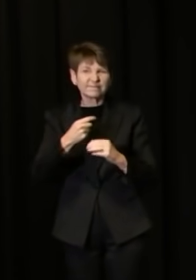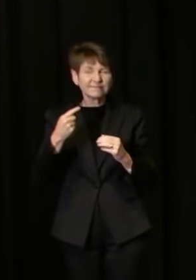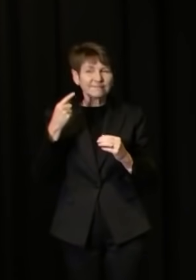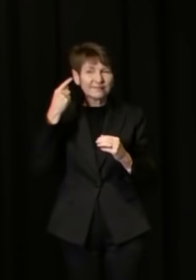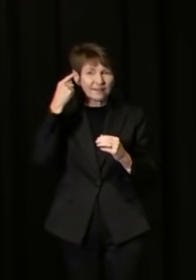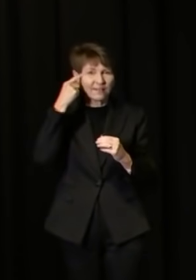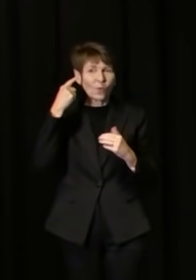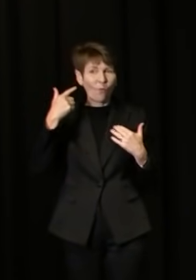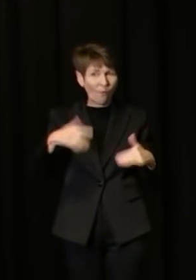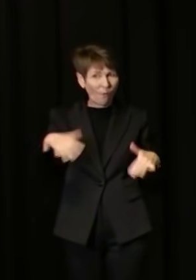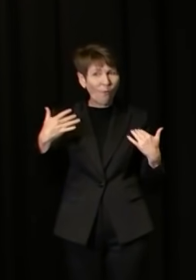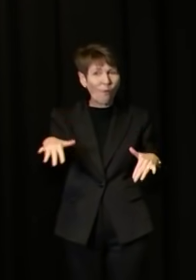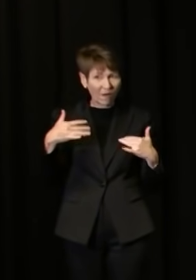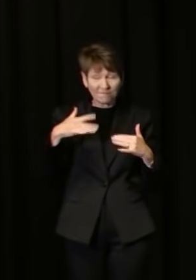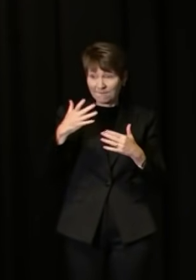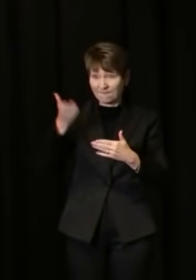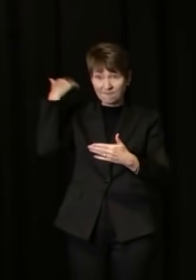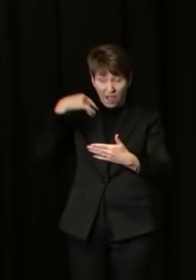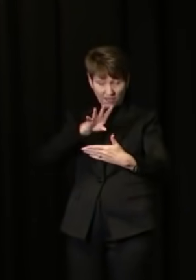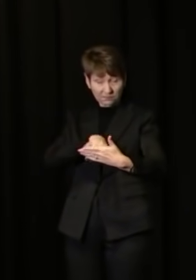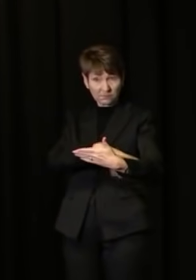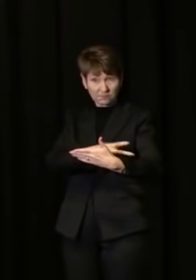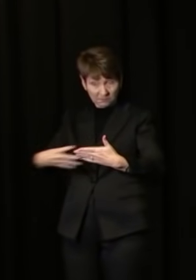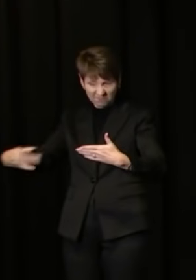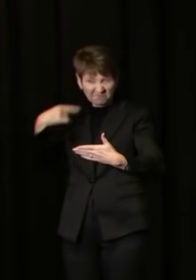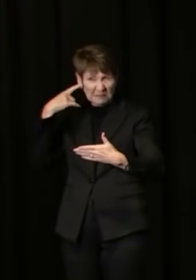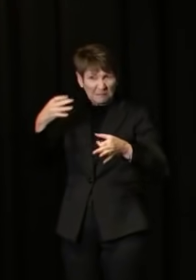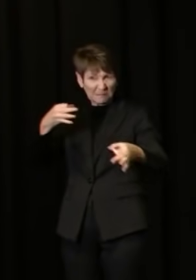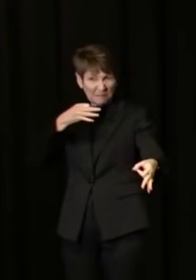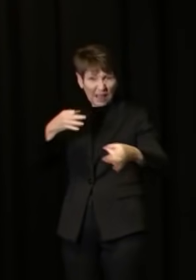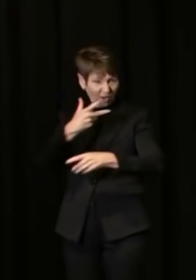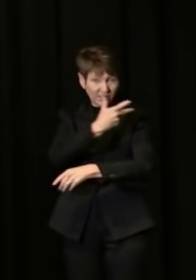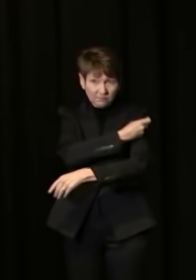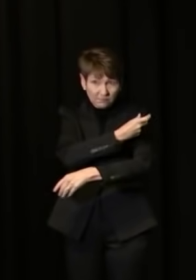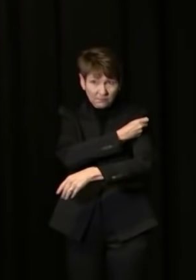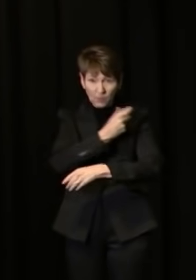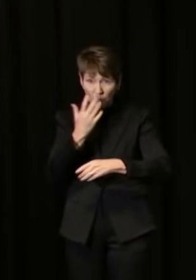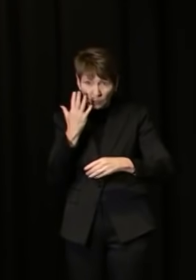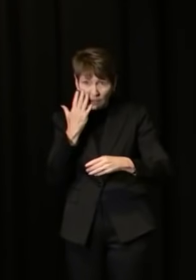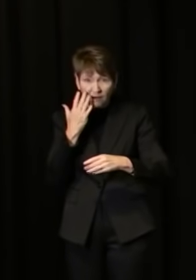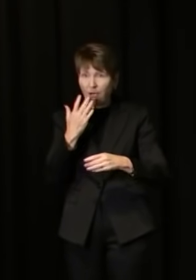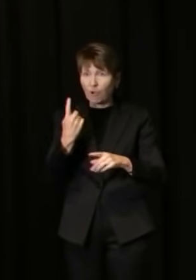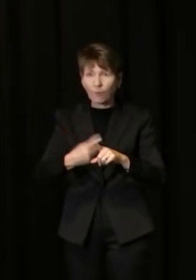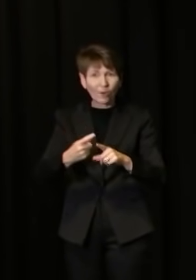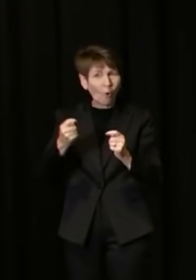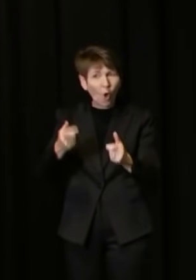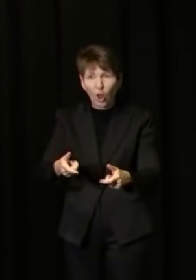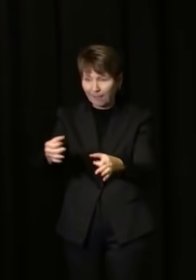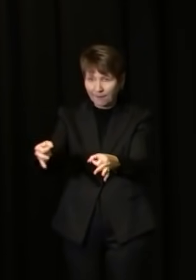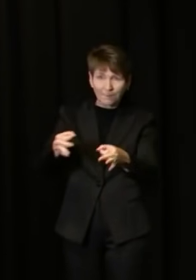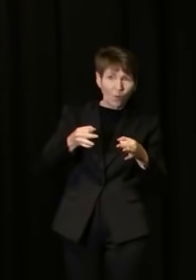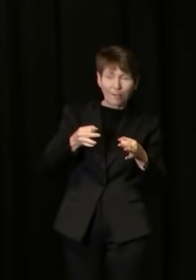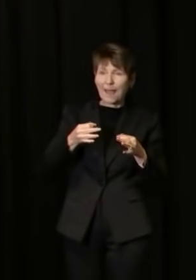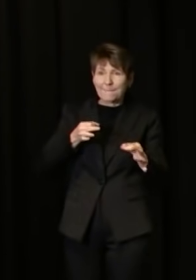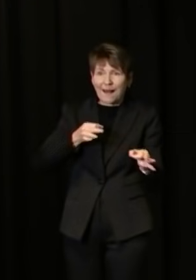continue to topple at record rates as more and more Victorians come forward to both look after themselves, look after